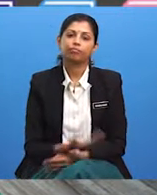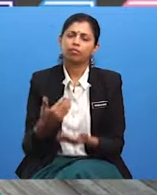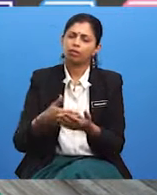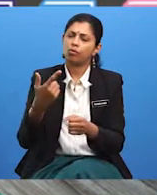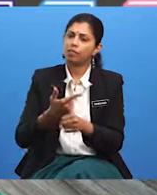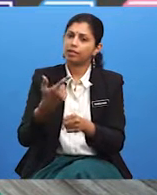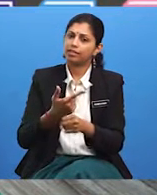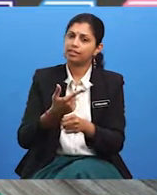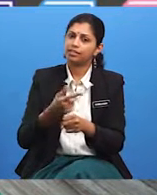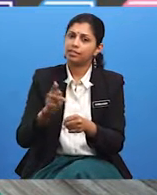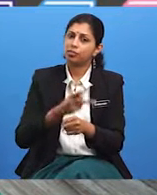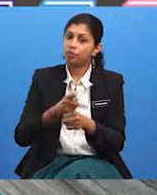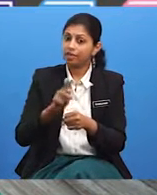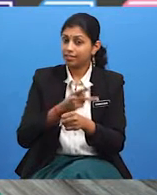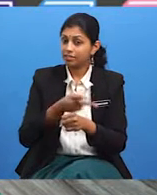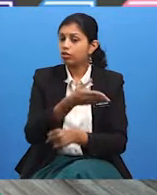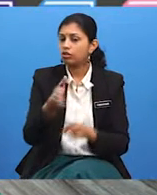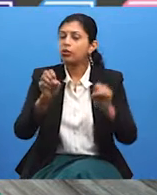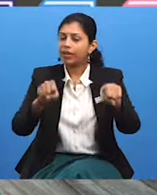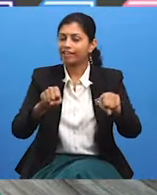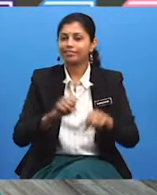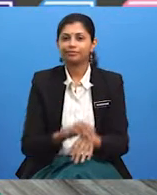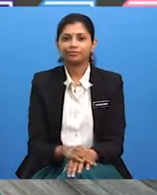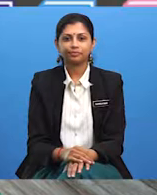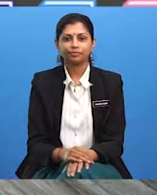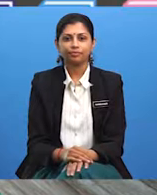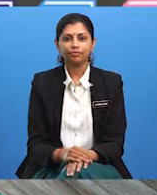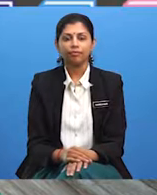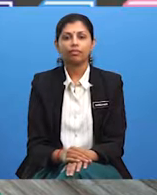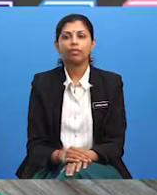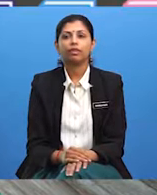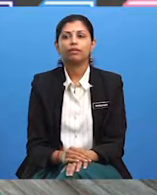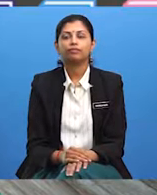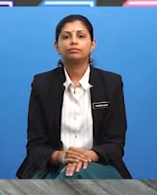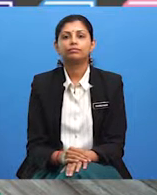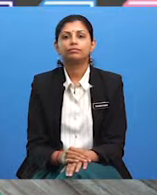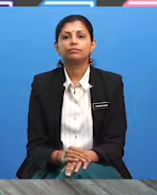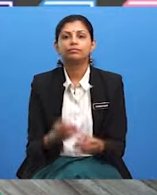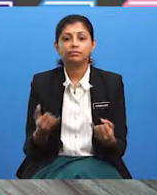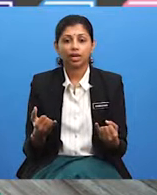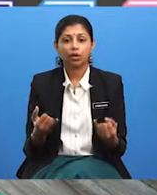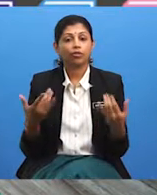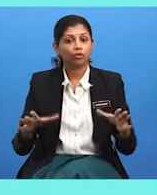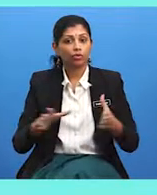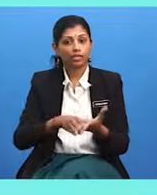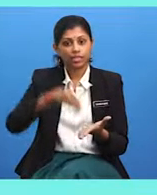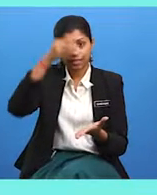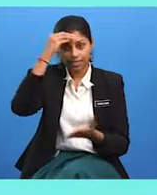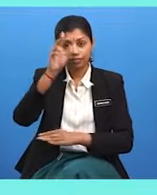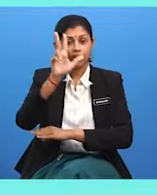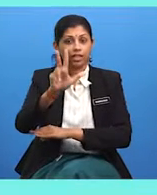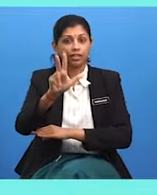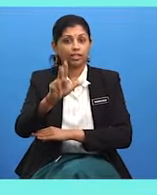practice, I'm sure you will. Now, today, we've covered 3